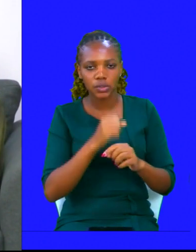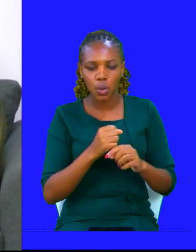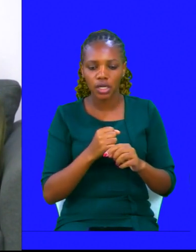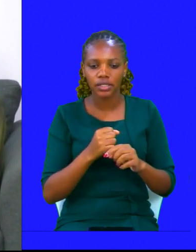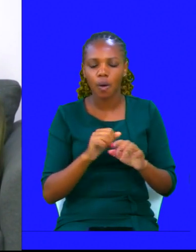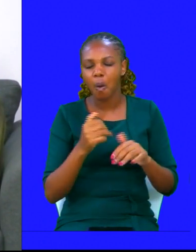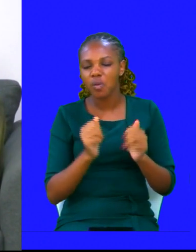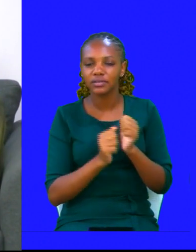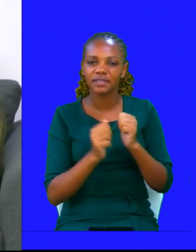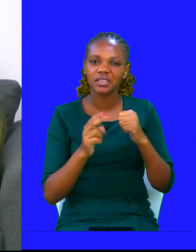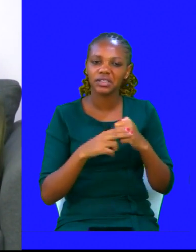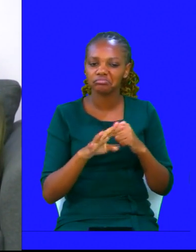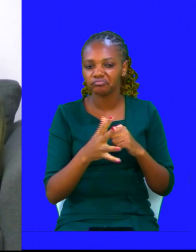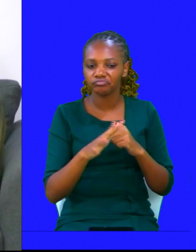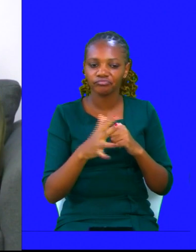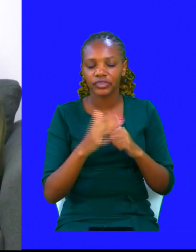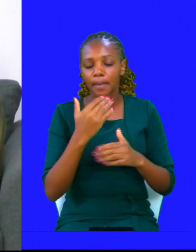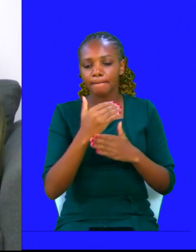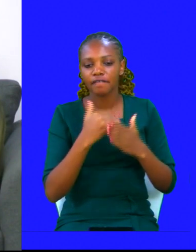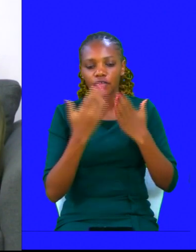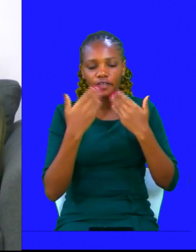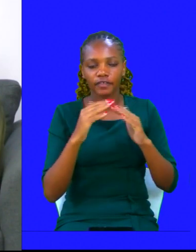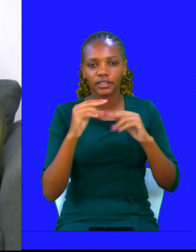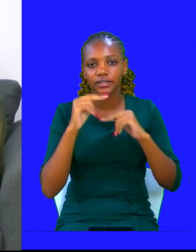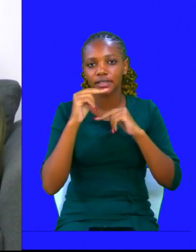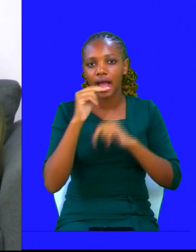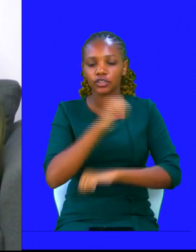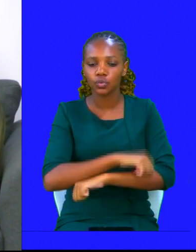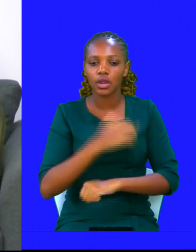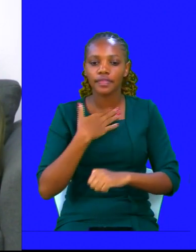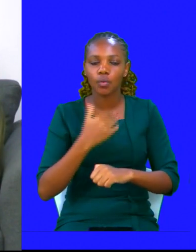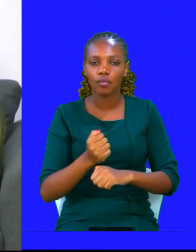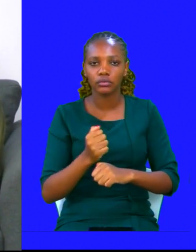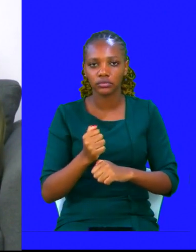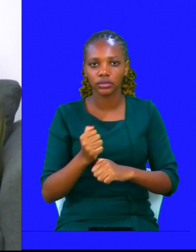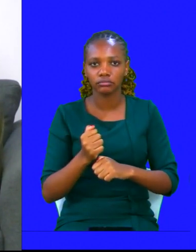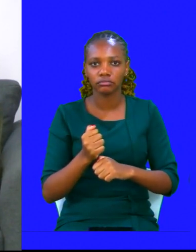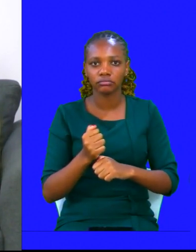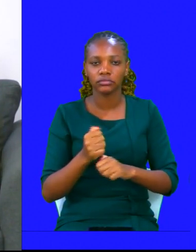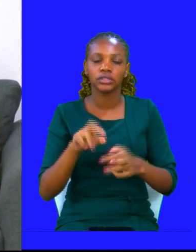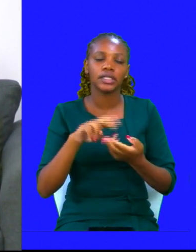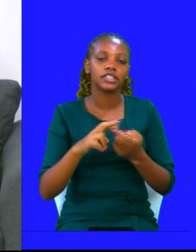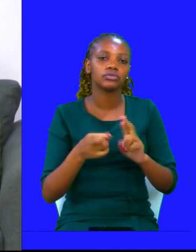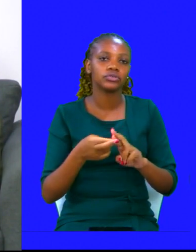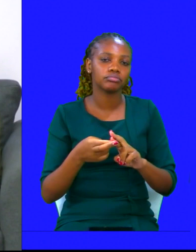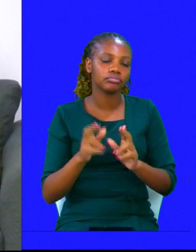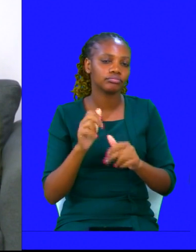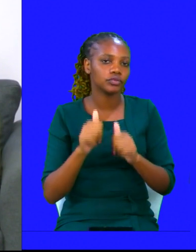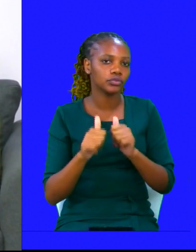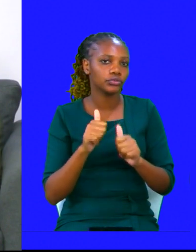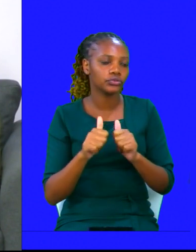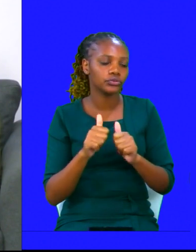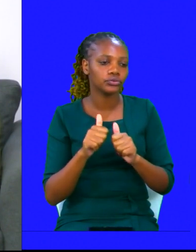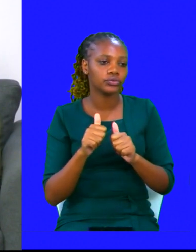around 17, before they finish high school, they really want to engage in relationships which are